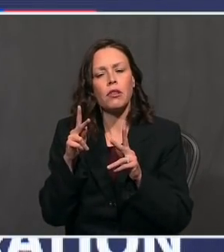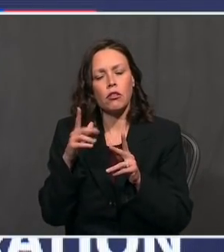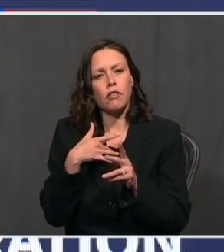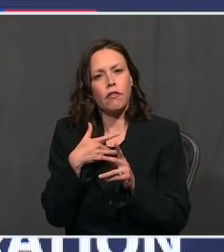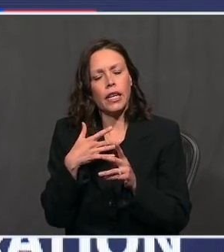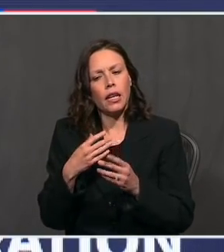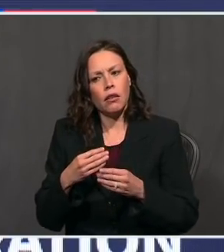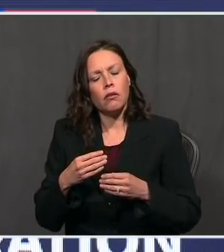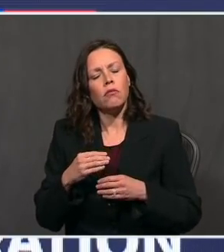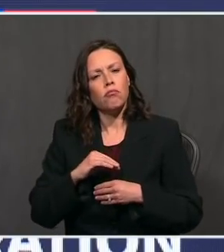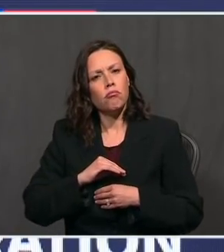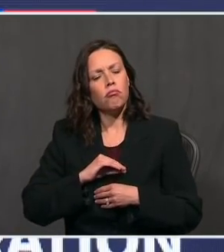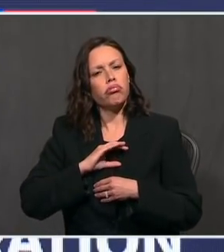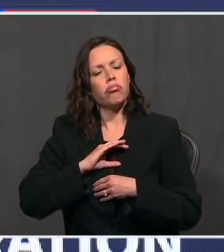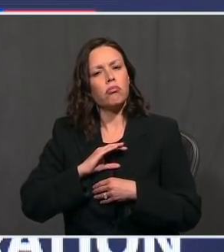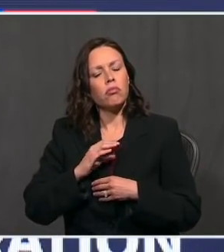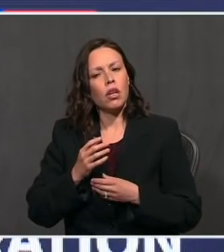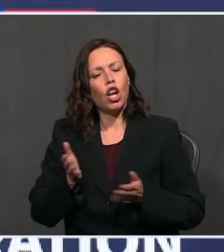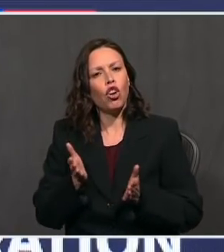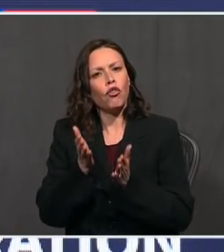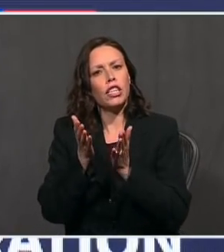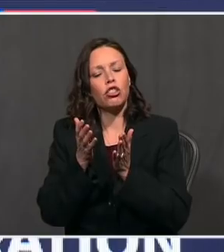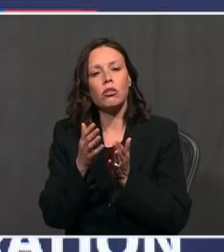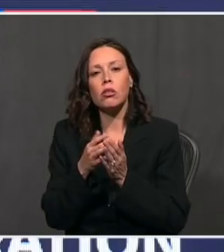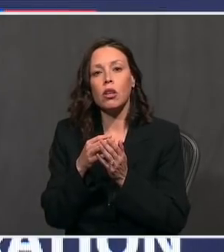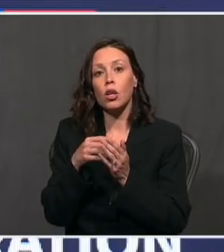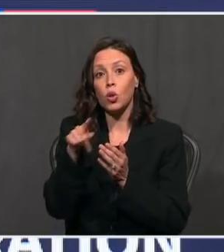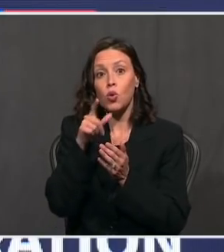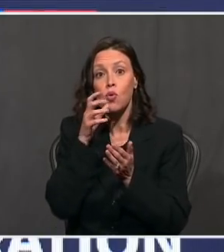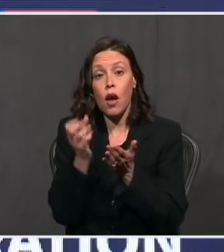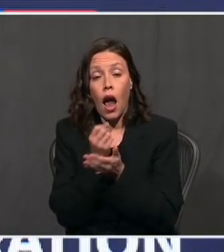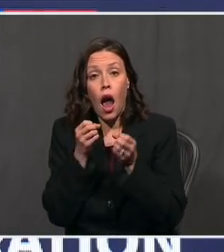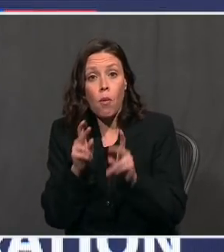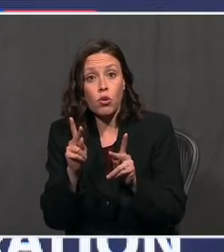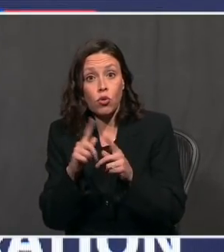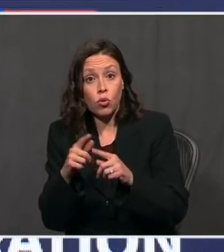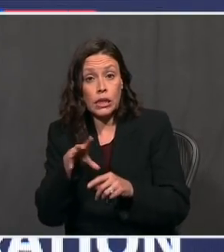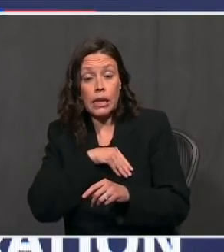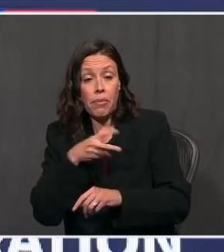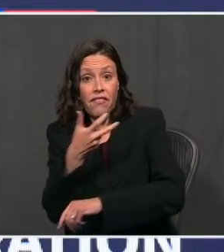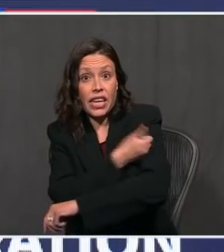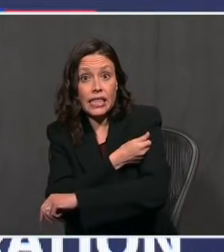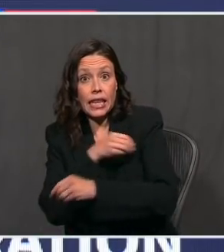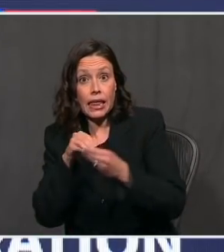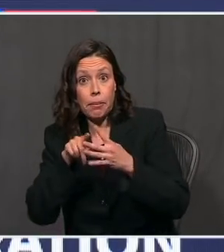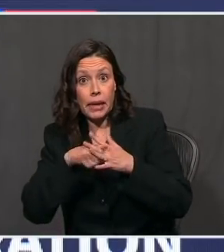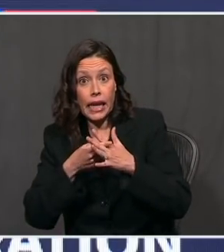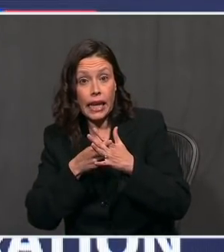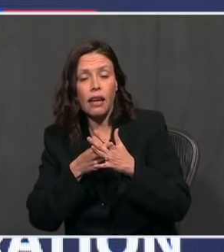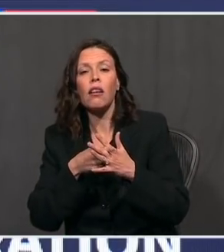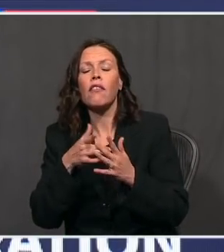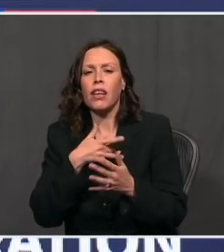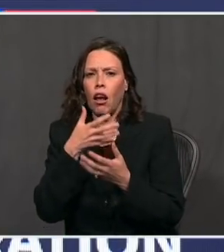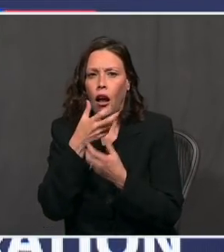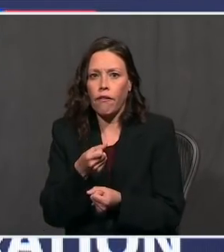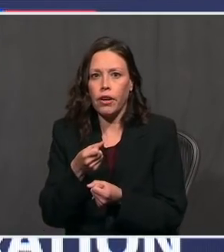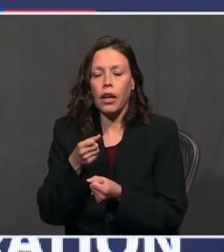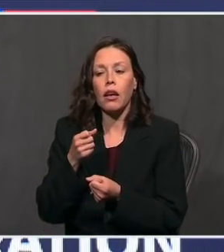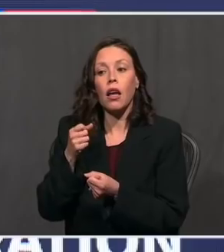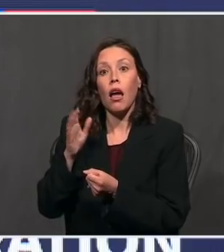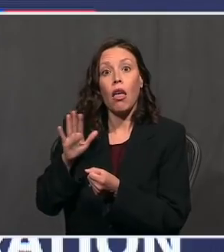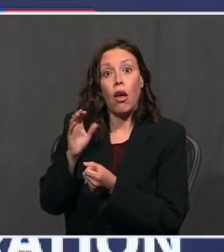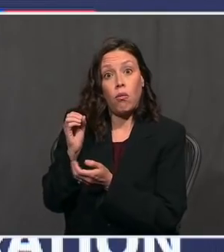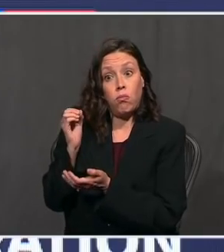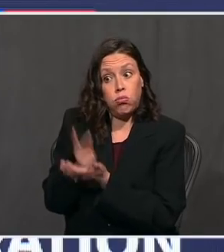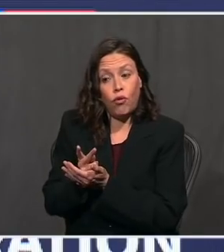encouraged. Those that will have opportunities in this initial phase to take the vaccine can be confident that the approval